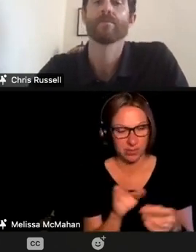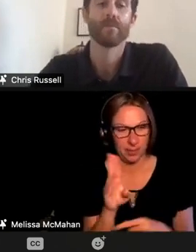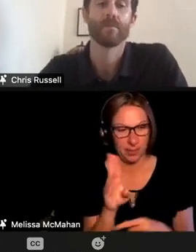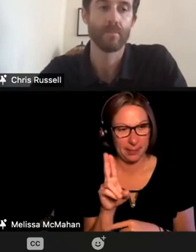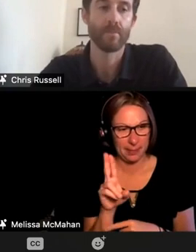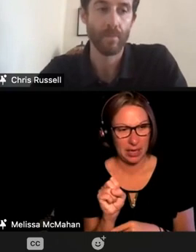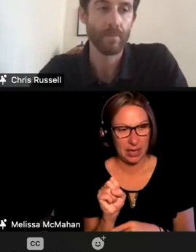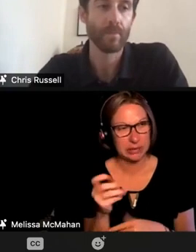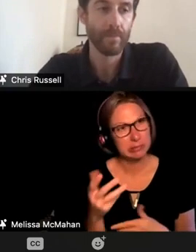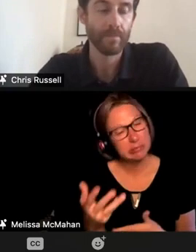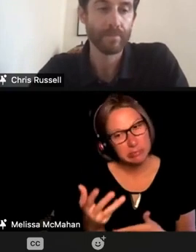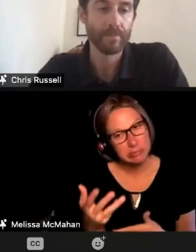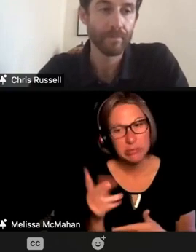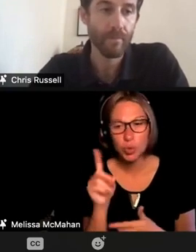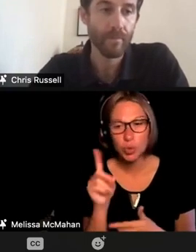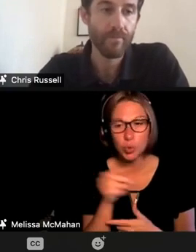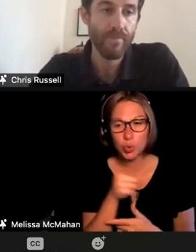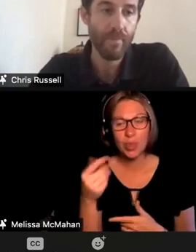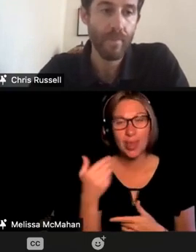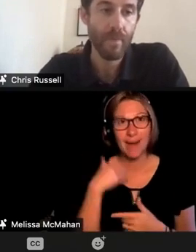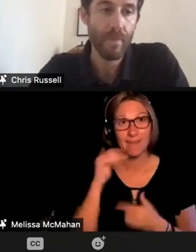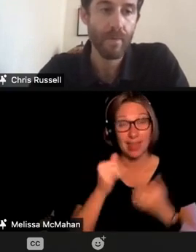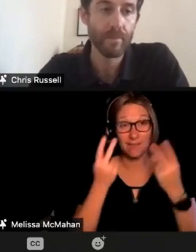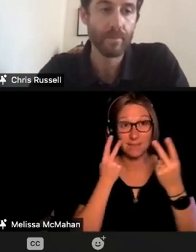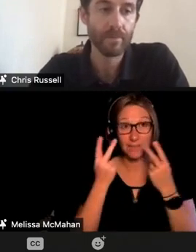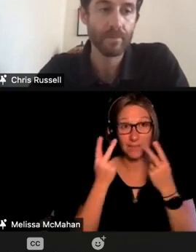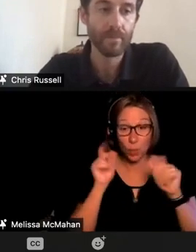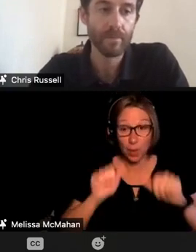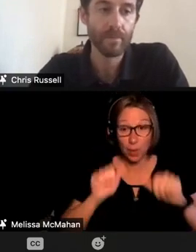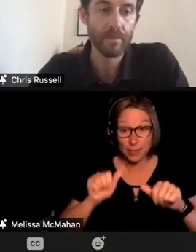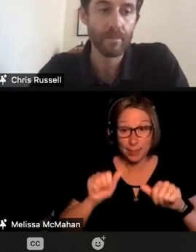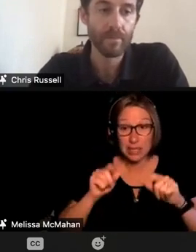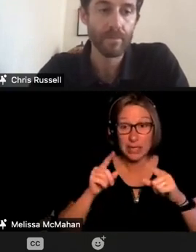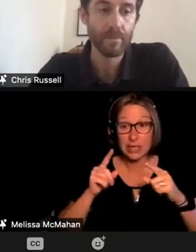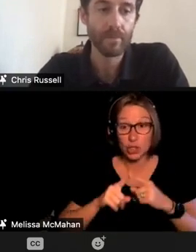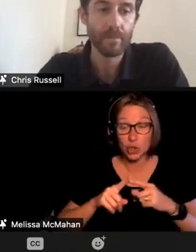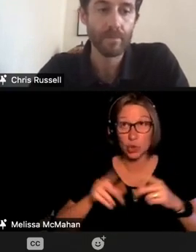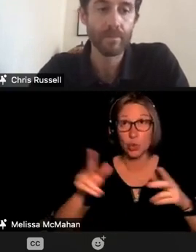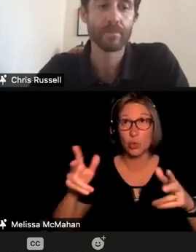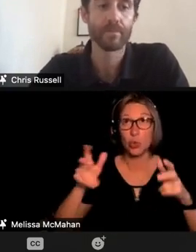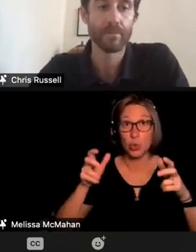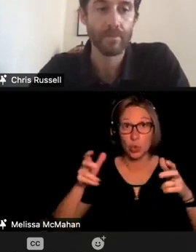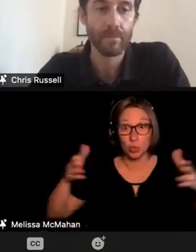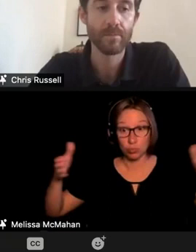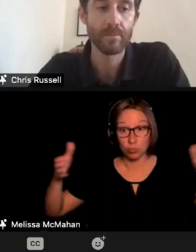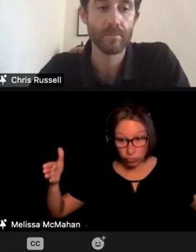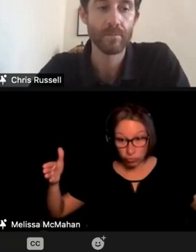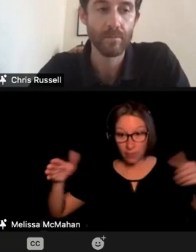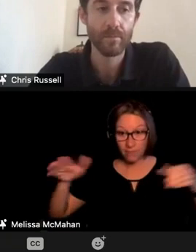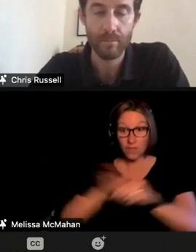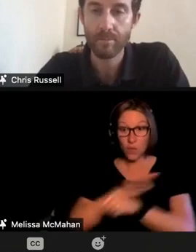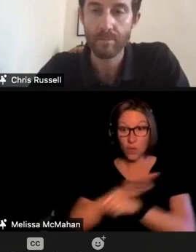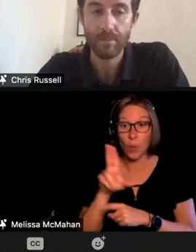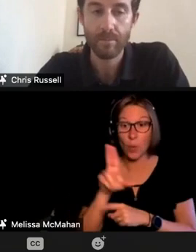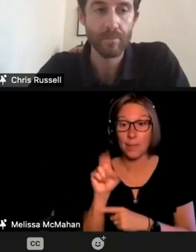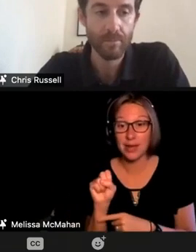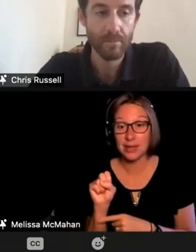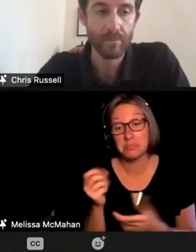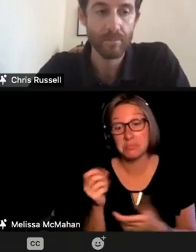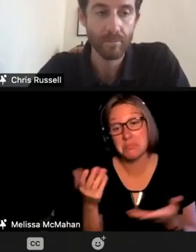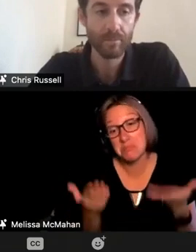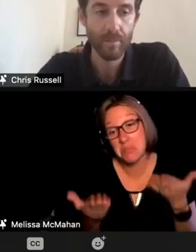Think of that. Do they have the visual ability to take in an entire bus? Okay, maybe, maybe not. Then we